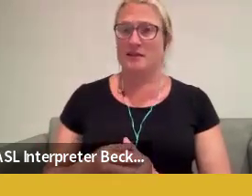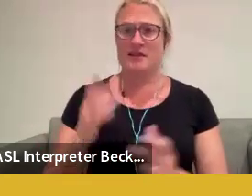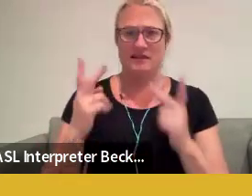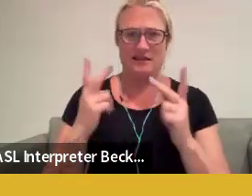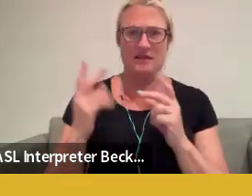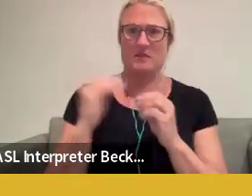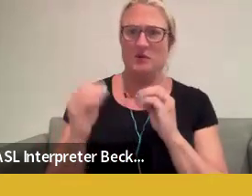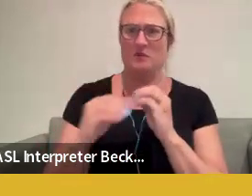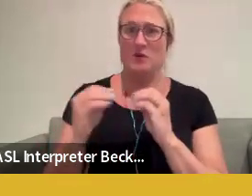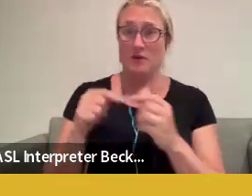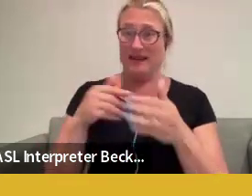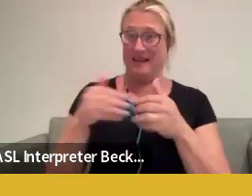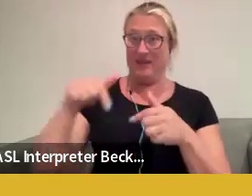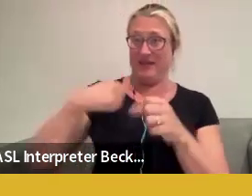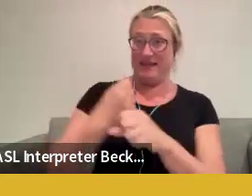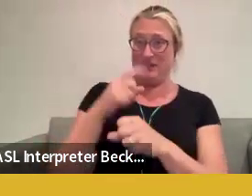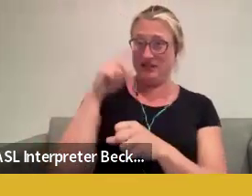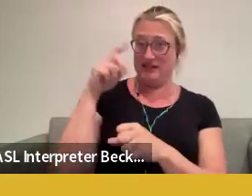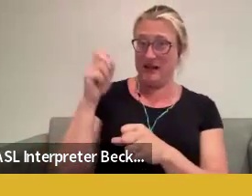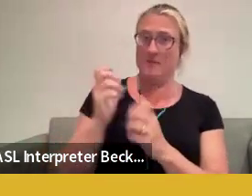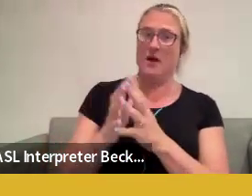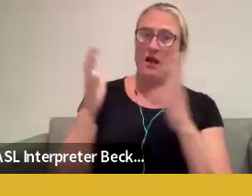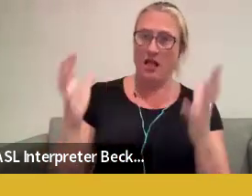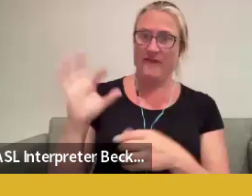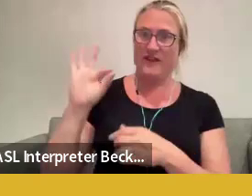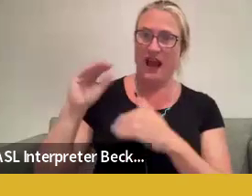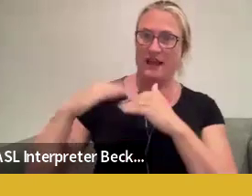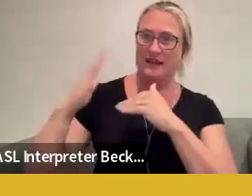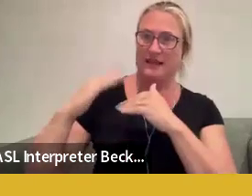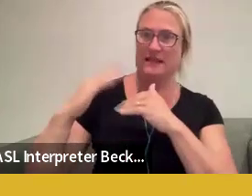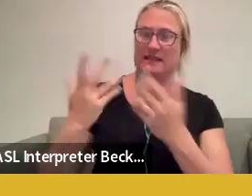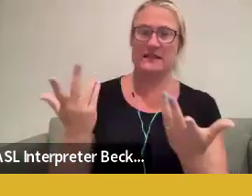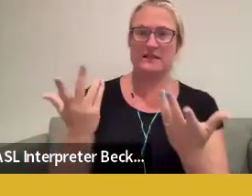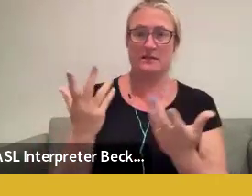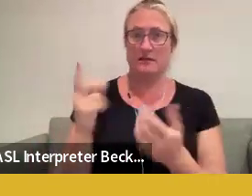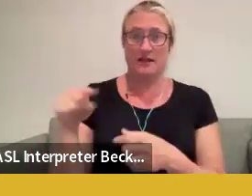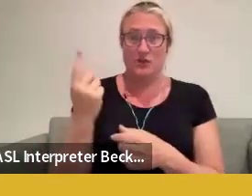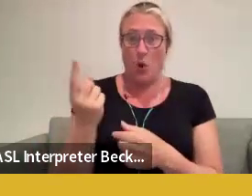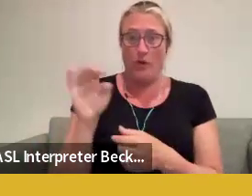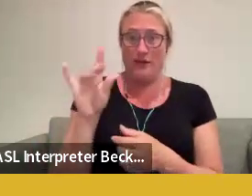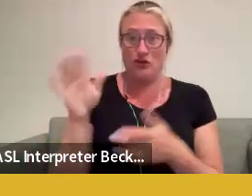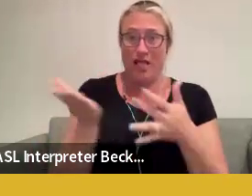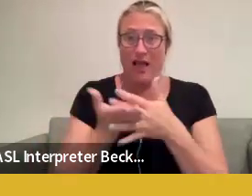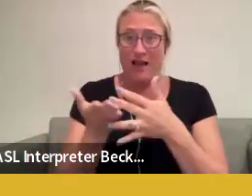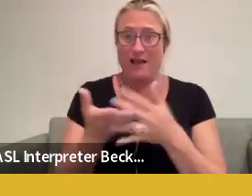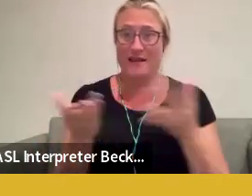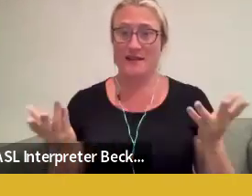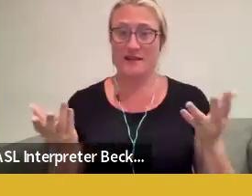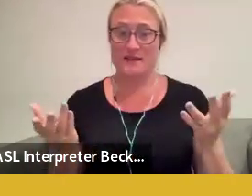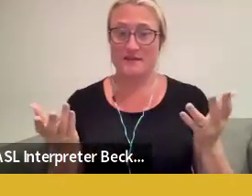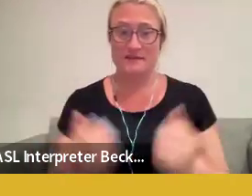often even this summer. We've had a lot of days that are in the 90s already, and it's just the middle of July. In